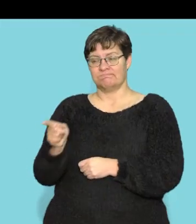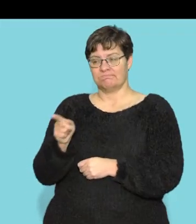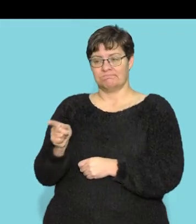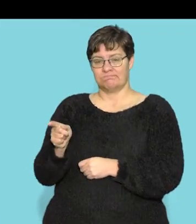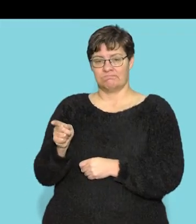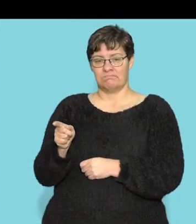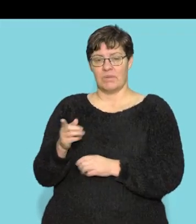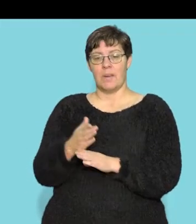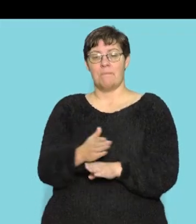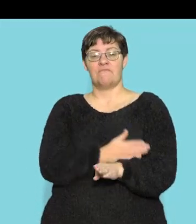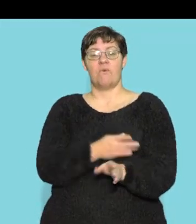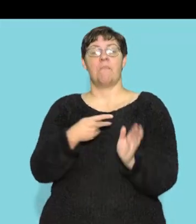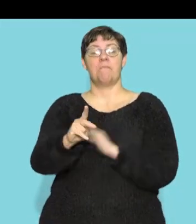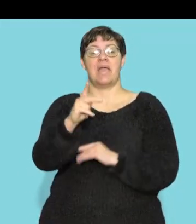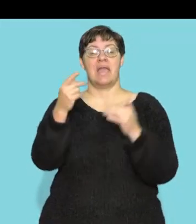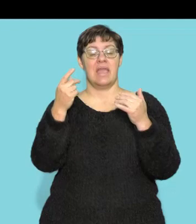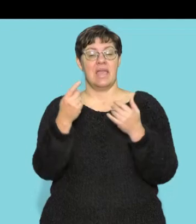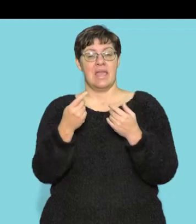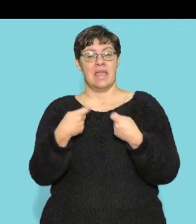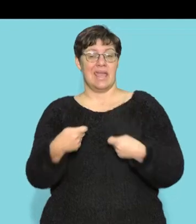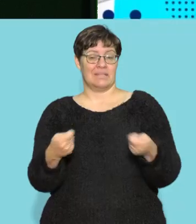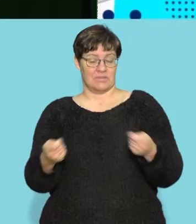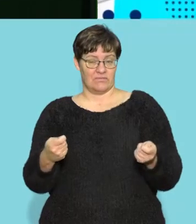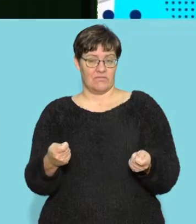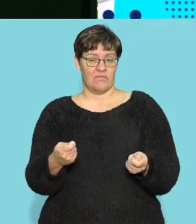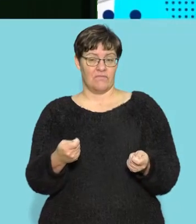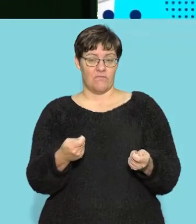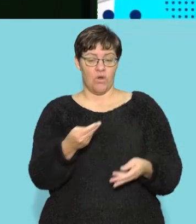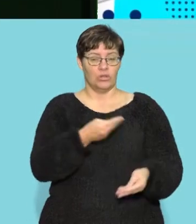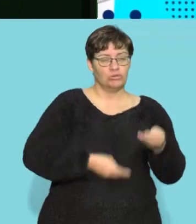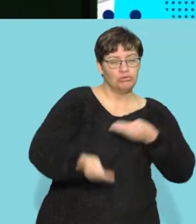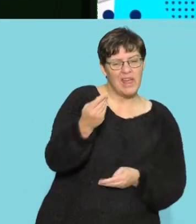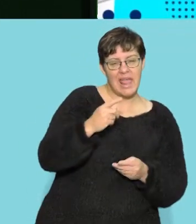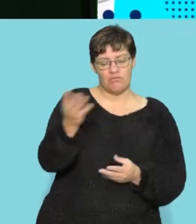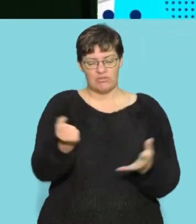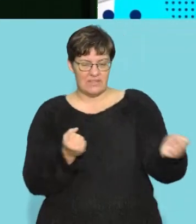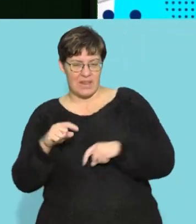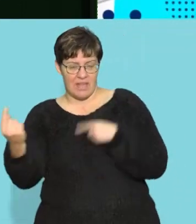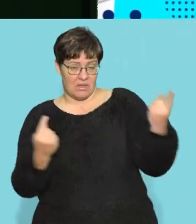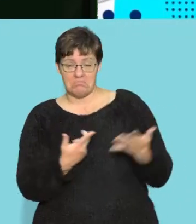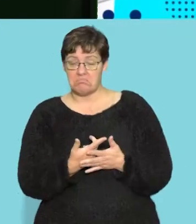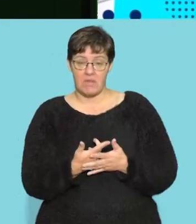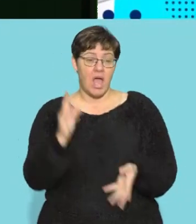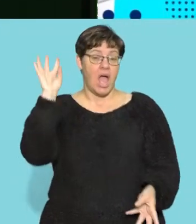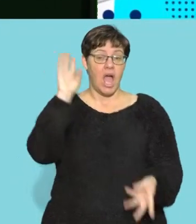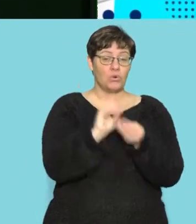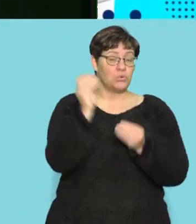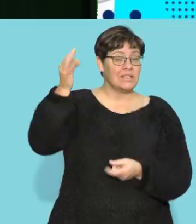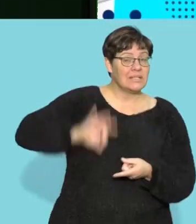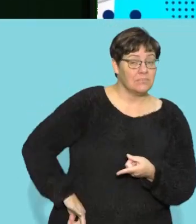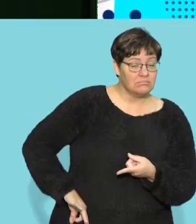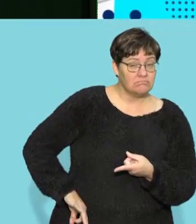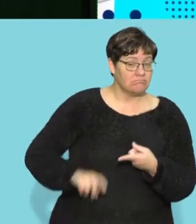prepaid expenses in my trade and other receivables? Think about it. Accrued income would be one,